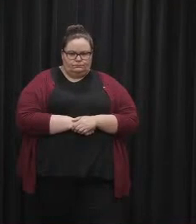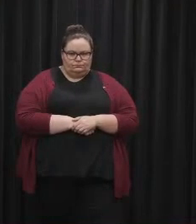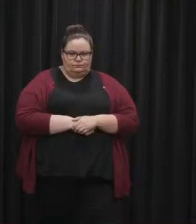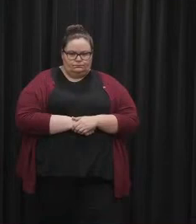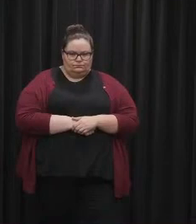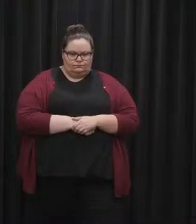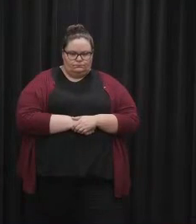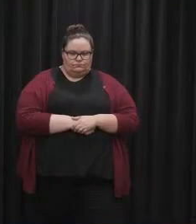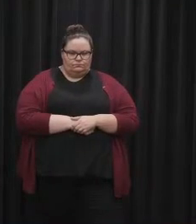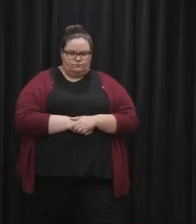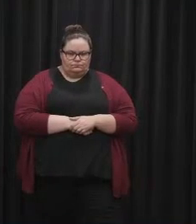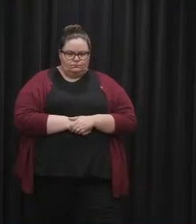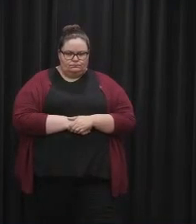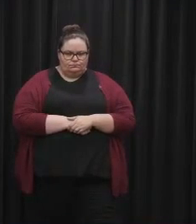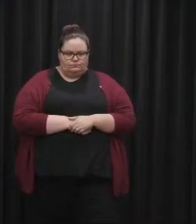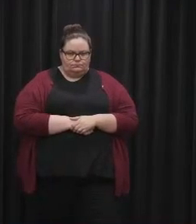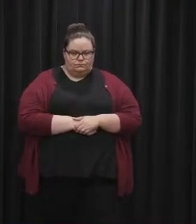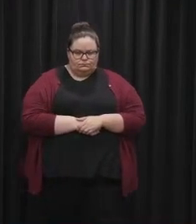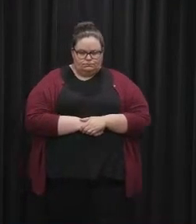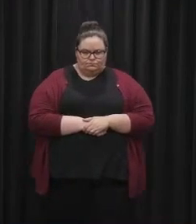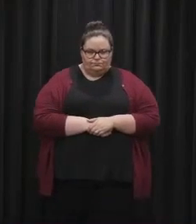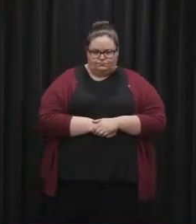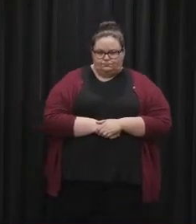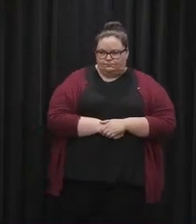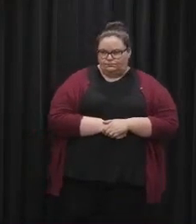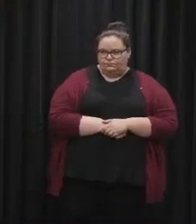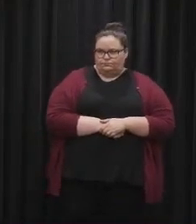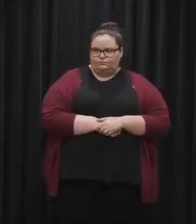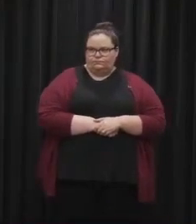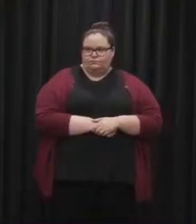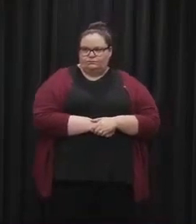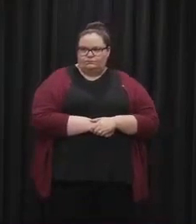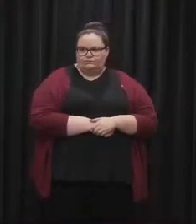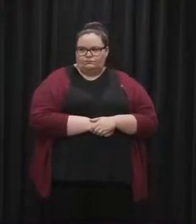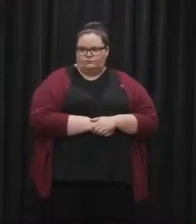the masks are mandatory indoors and outdoors.